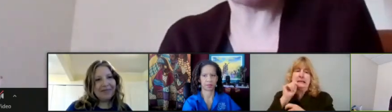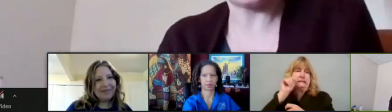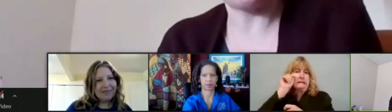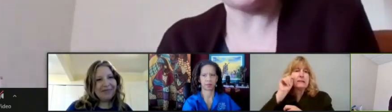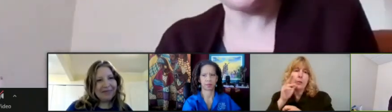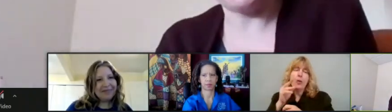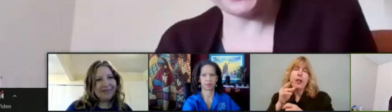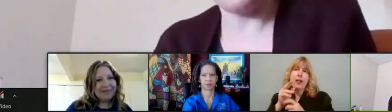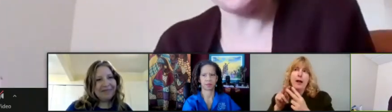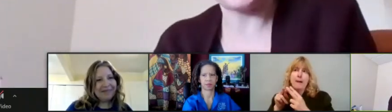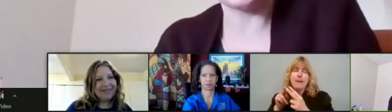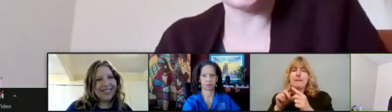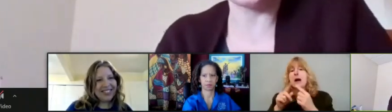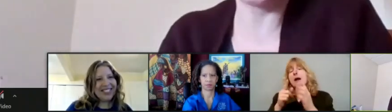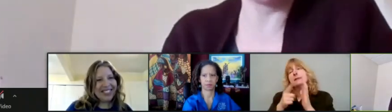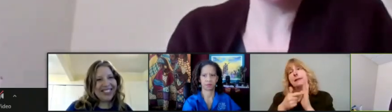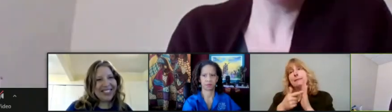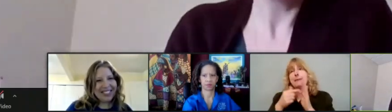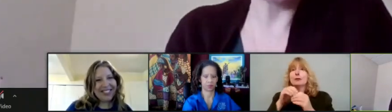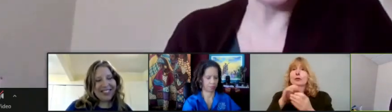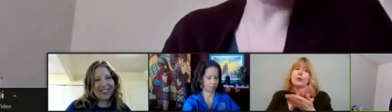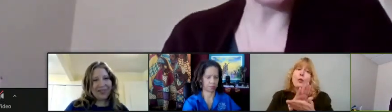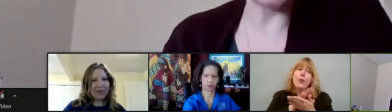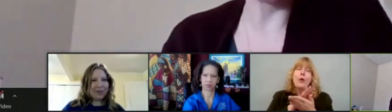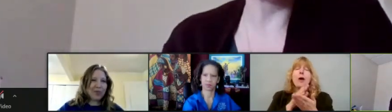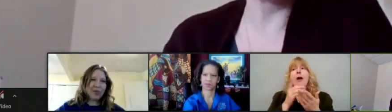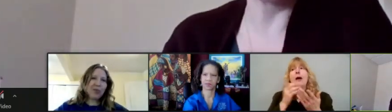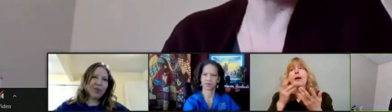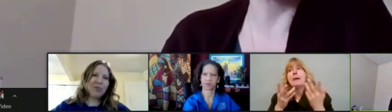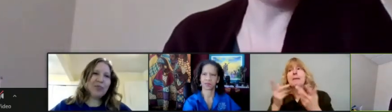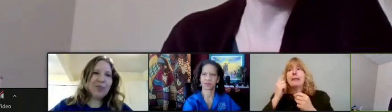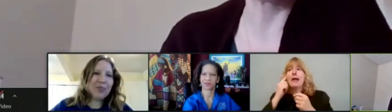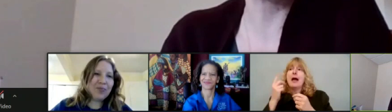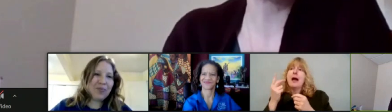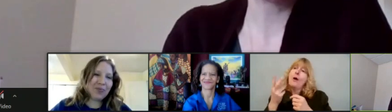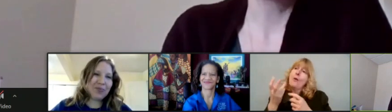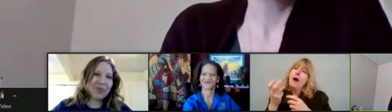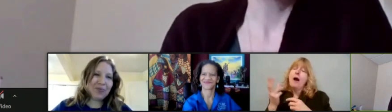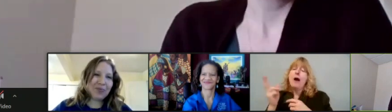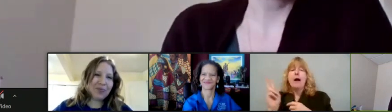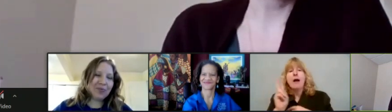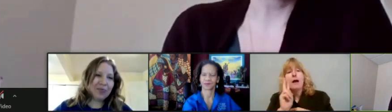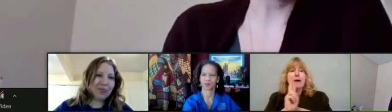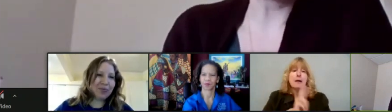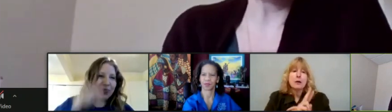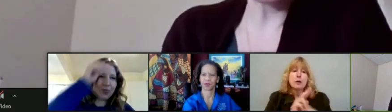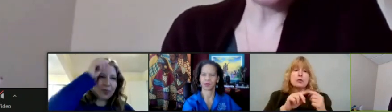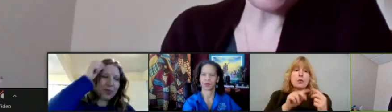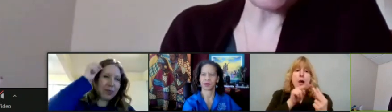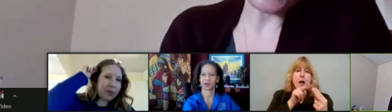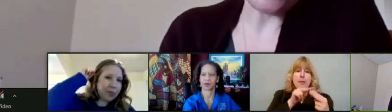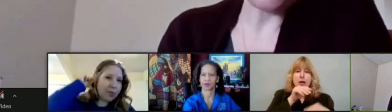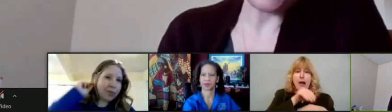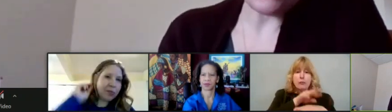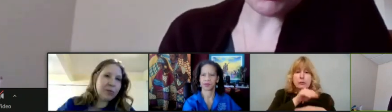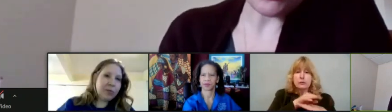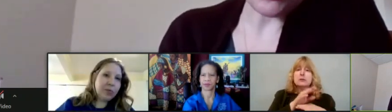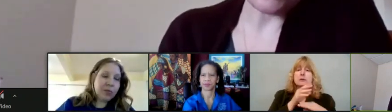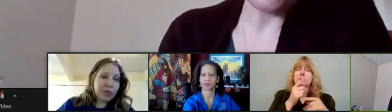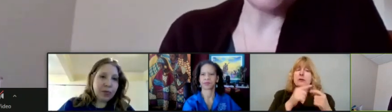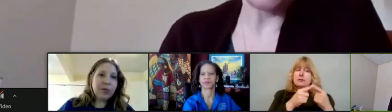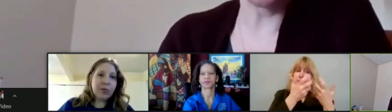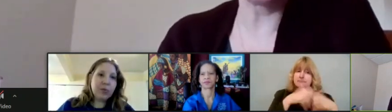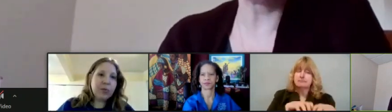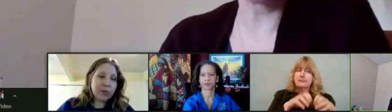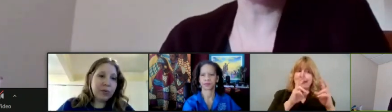they may think they want to come into couples counseling and work out their issues, you know. You don't want them to do that together if there's